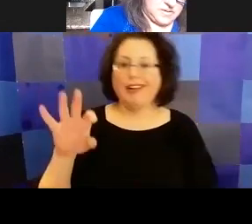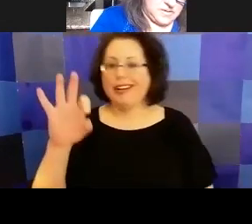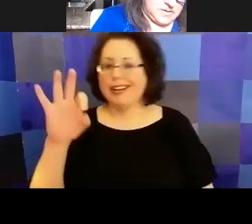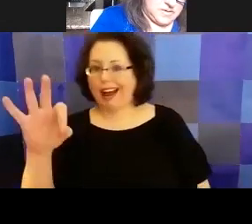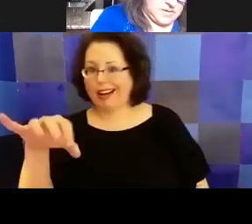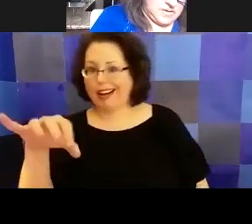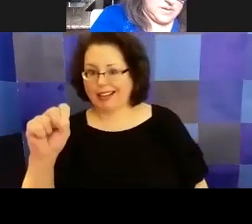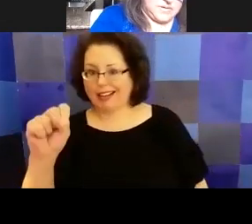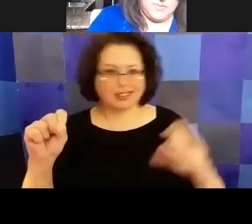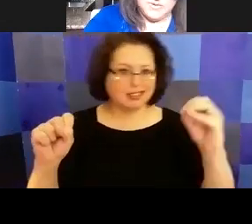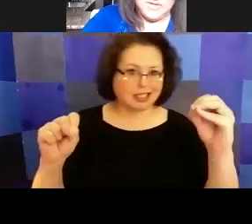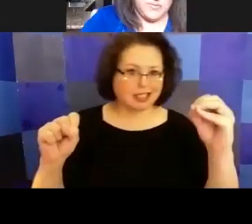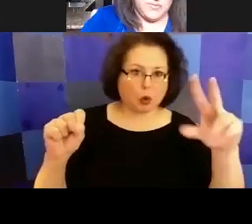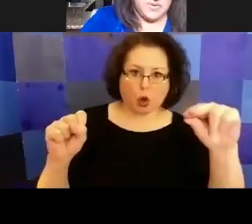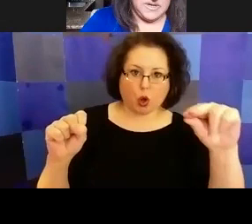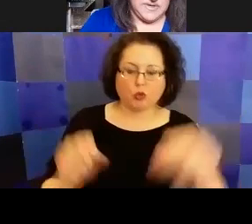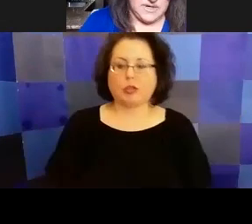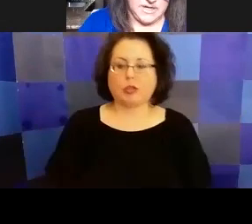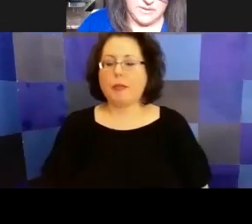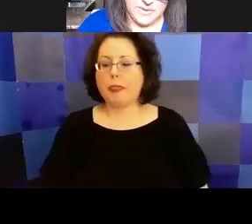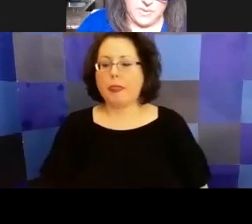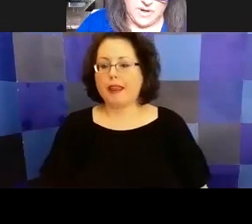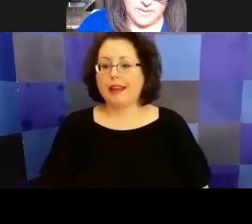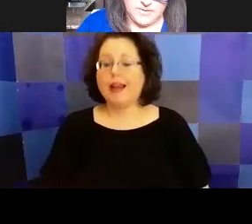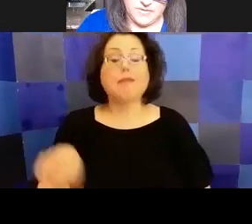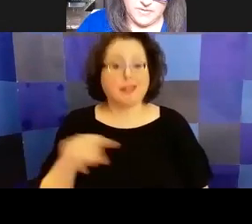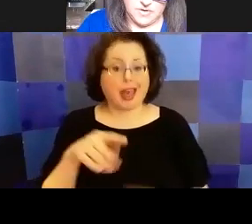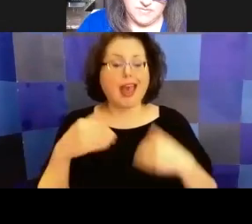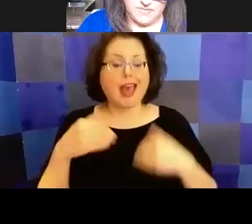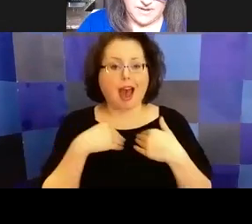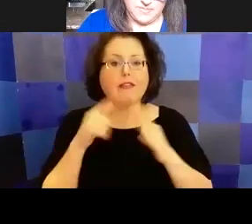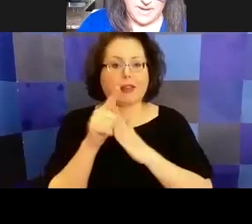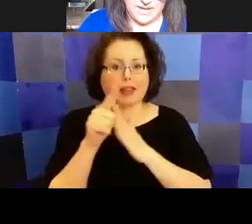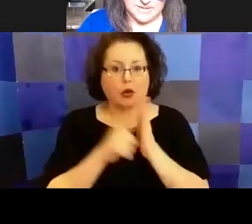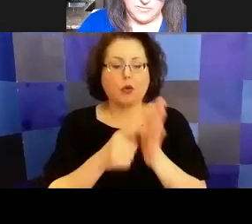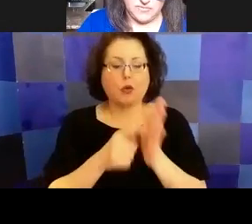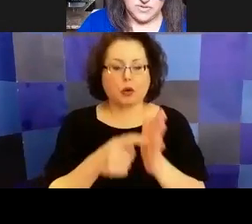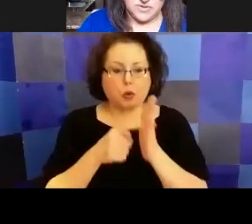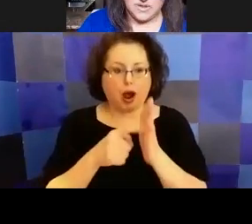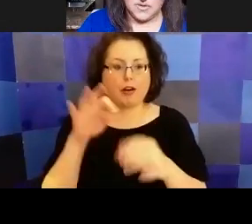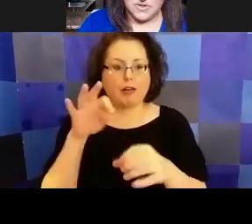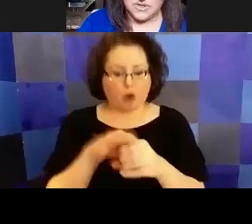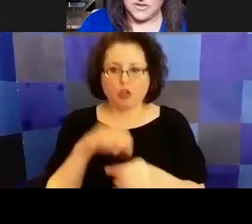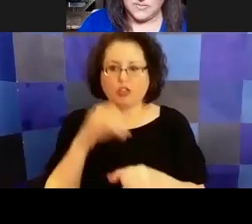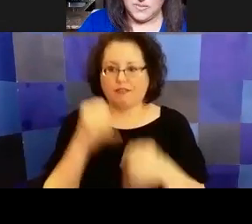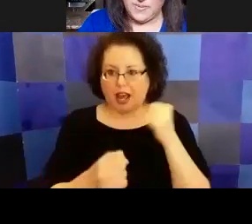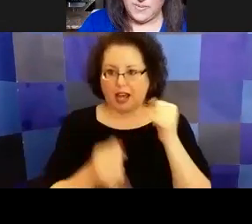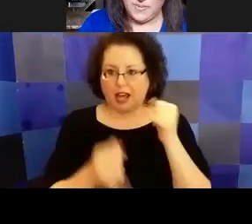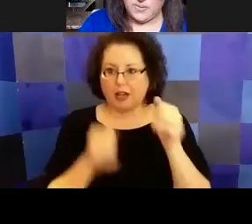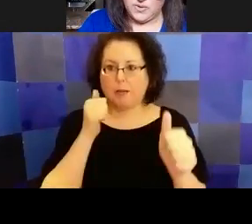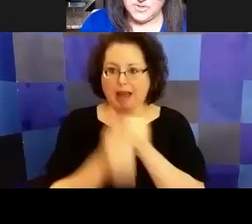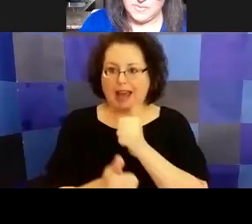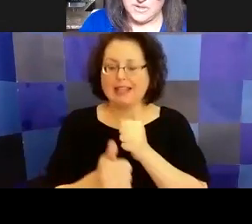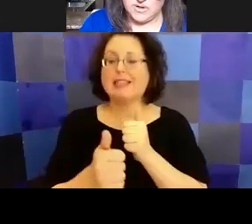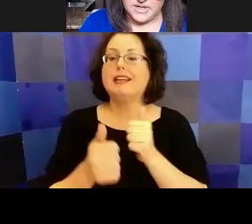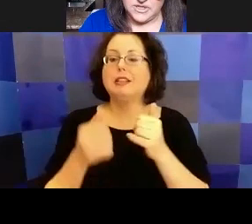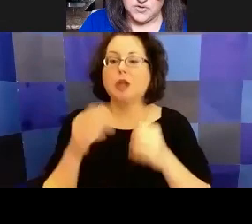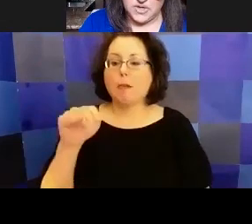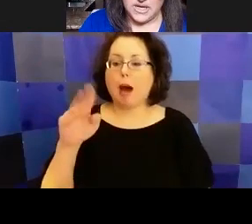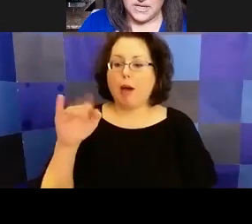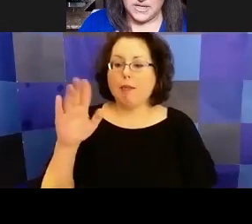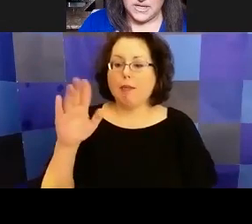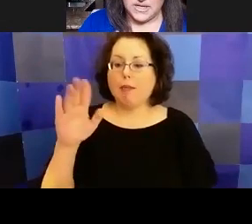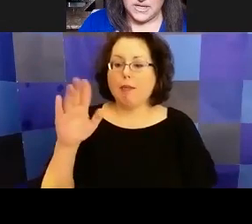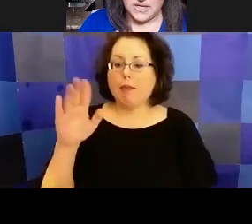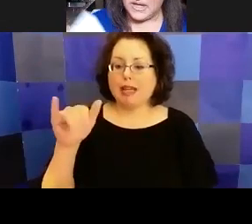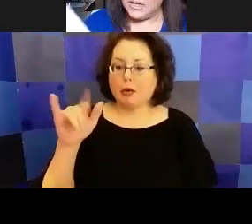0. The bills haven't received the legally required number of votes are finally passed. And this is on to Councilman Bobby Wilson, Committee on Land Use